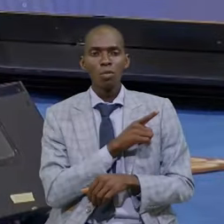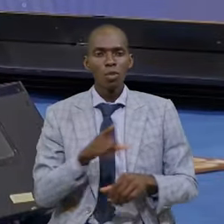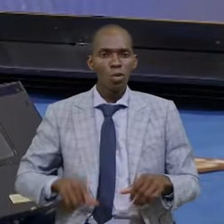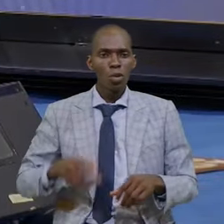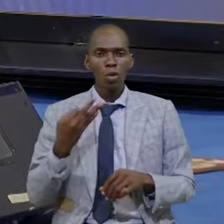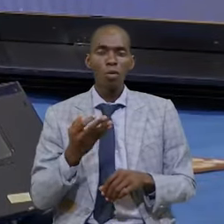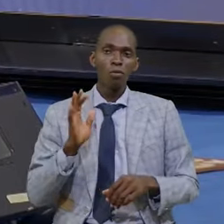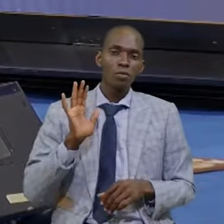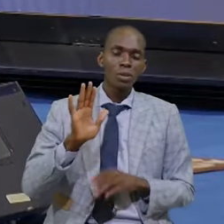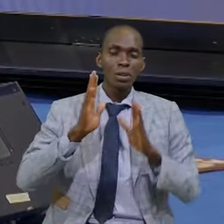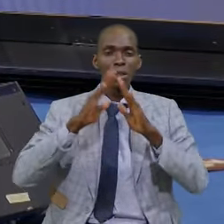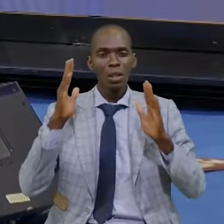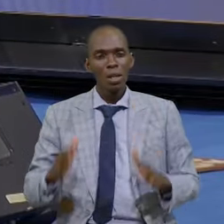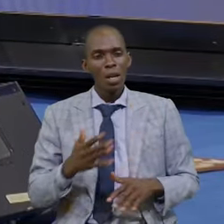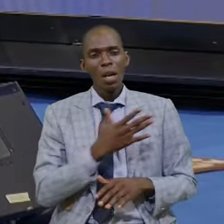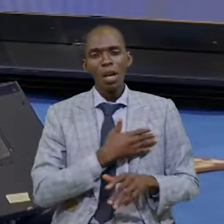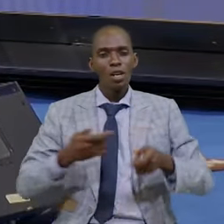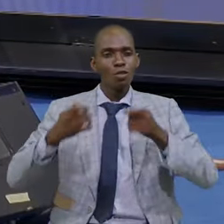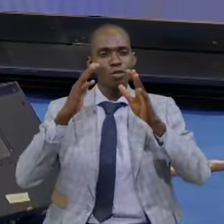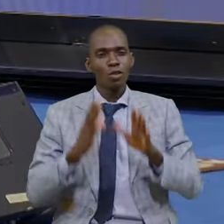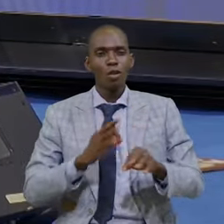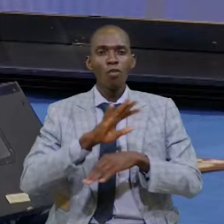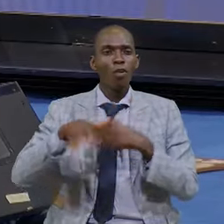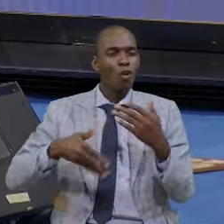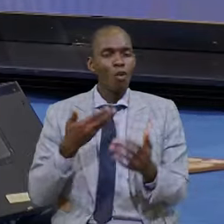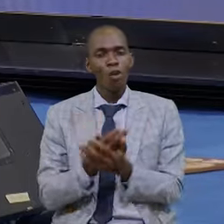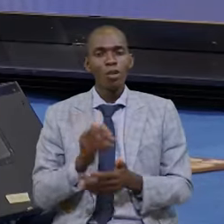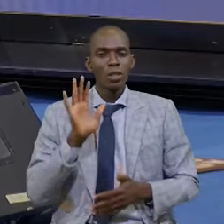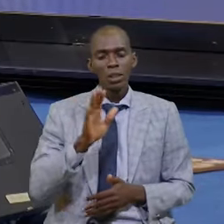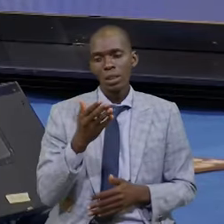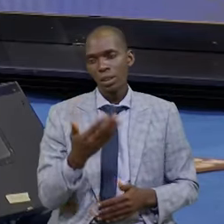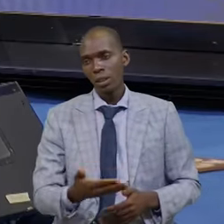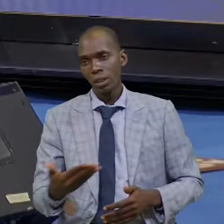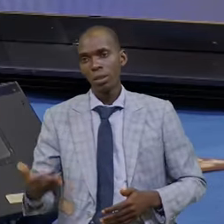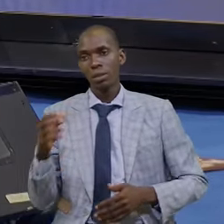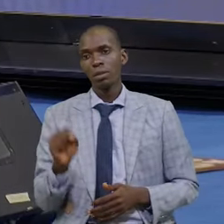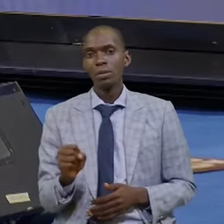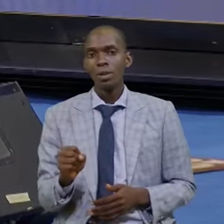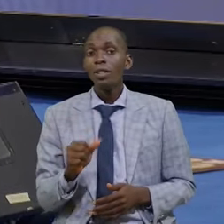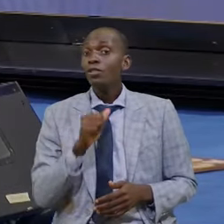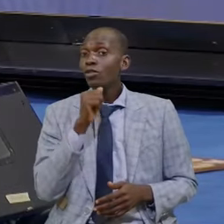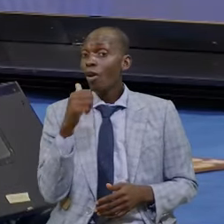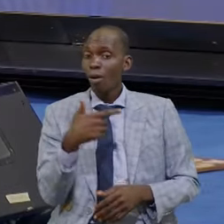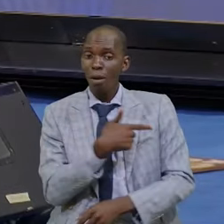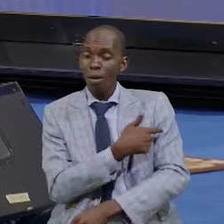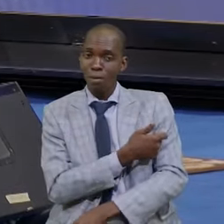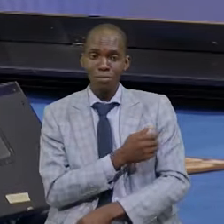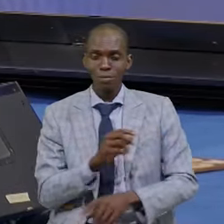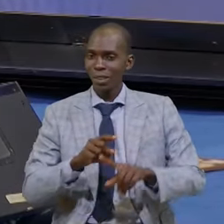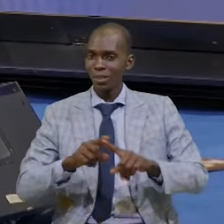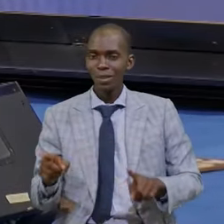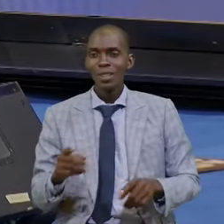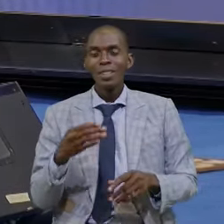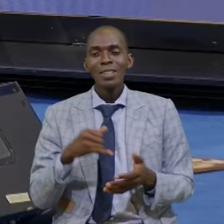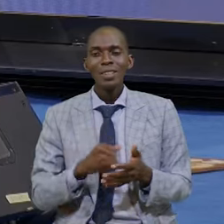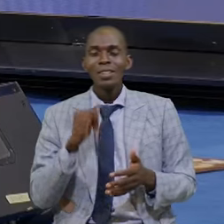ruler of all his substance. The substance here is not the other substance, the one that you